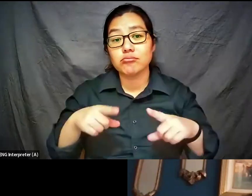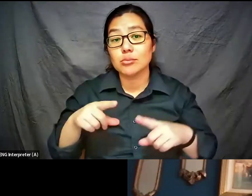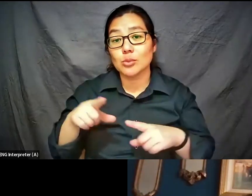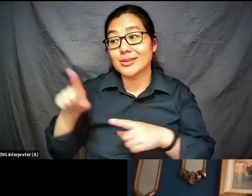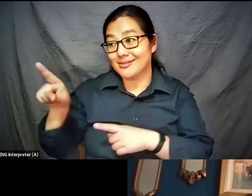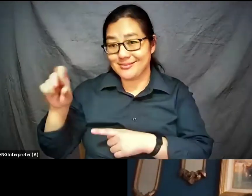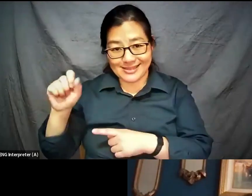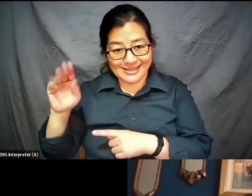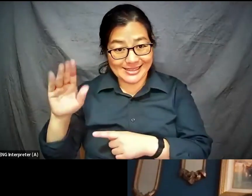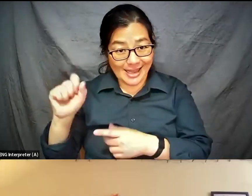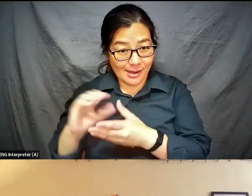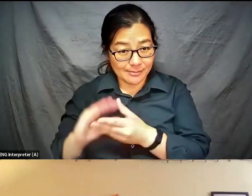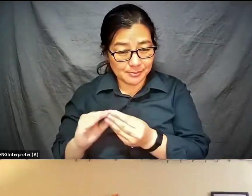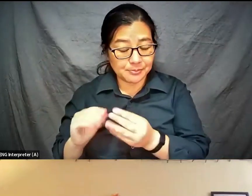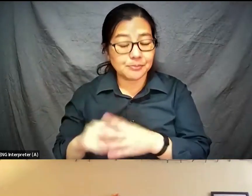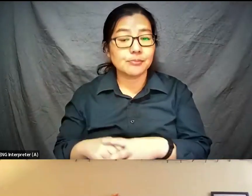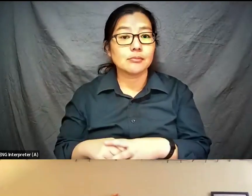a lot of